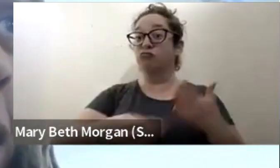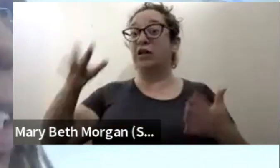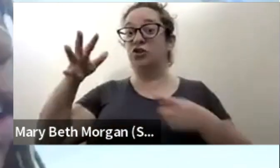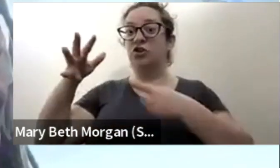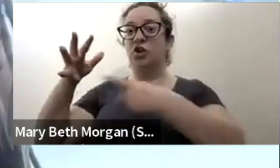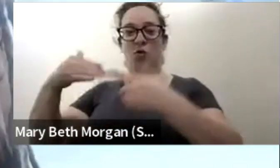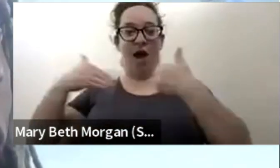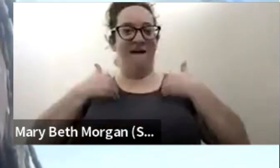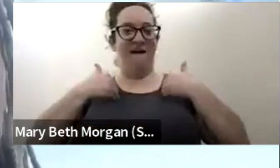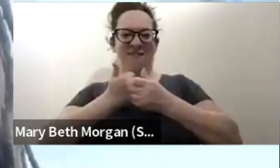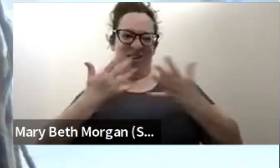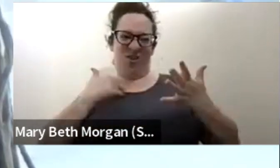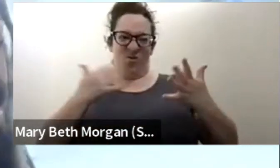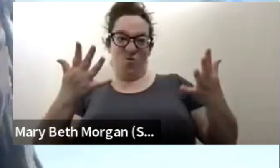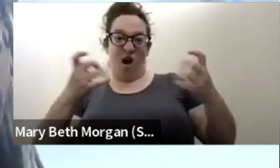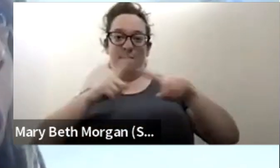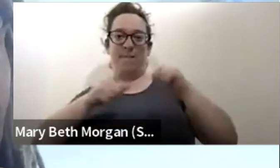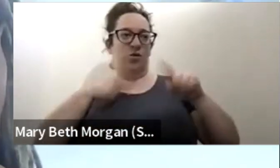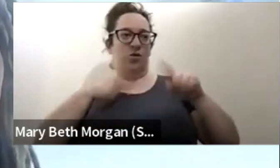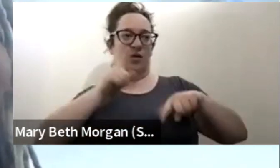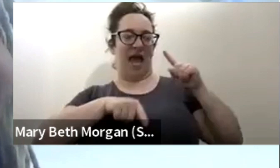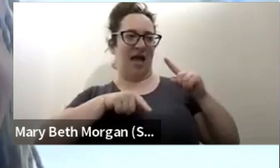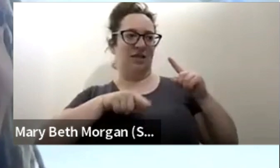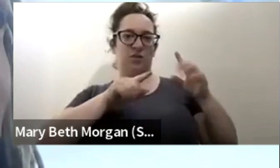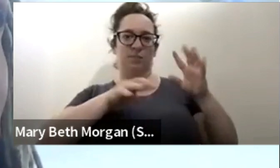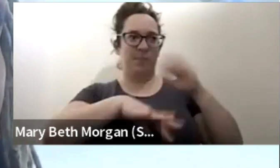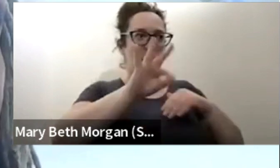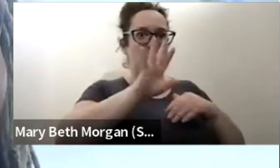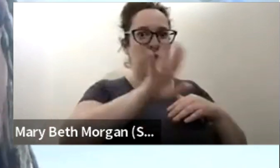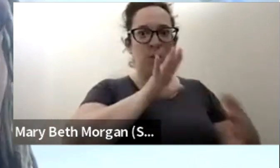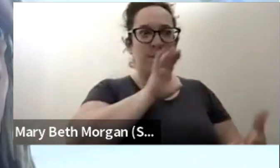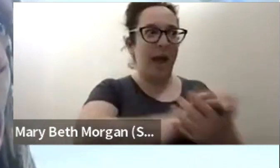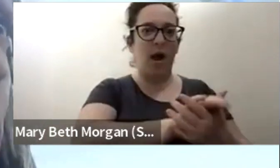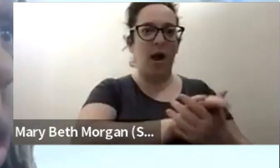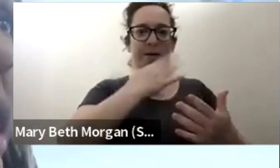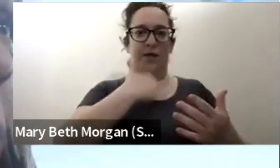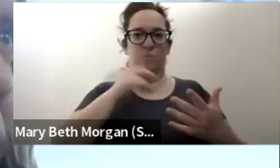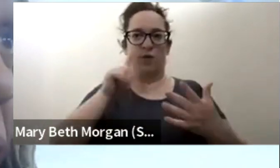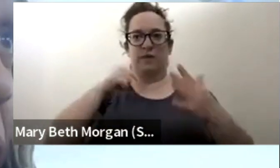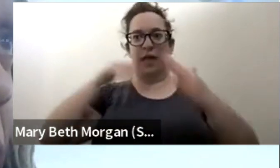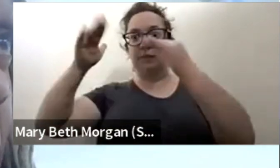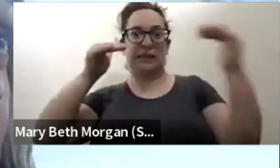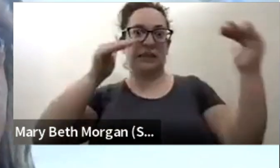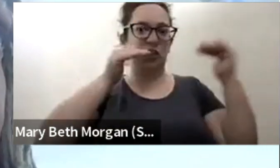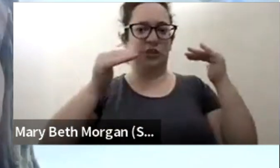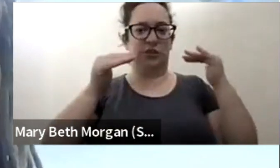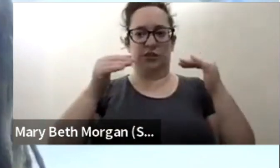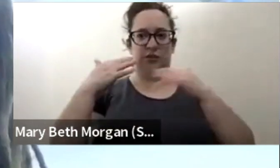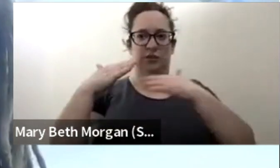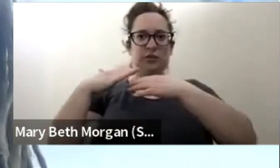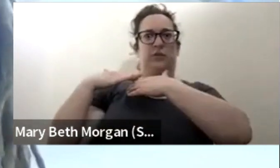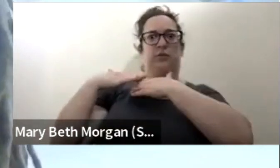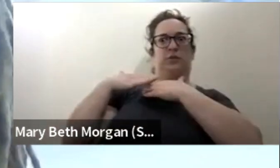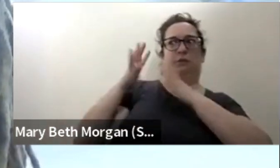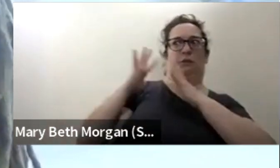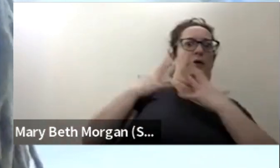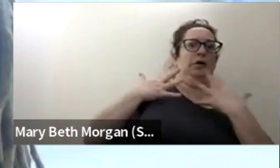being rich means you can have what you want, but you're less likely to be able to choose who you want to marry.